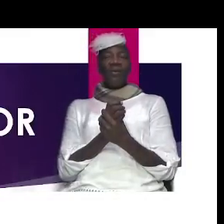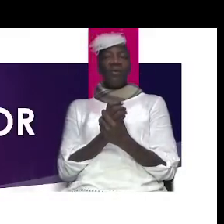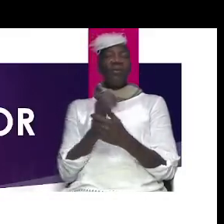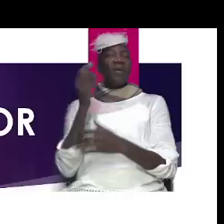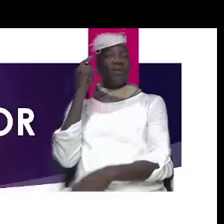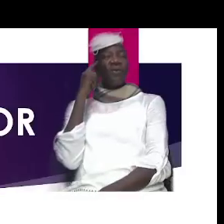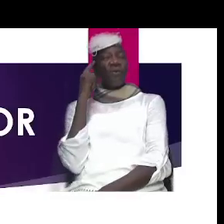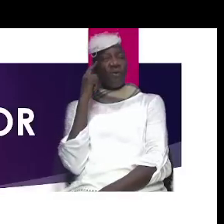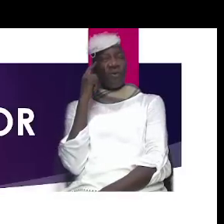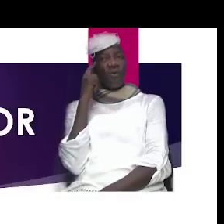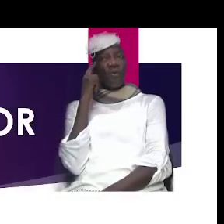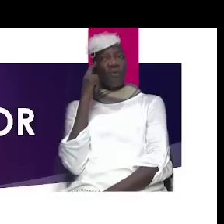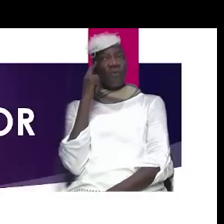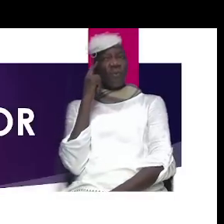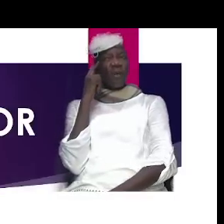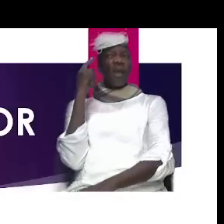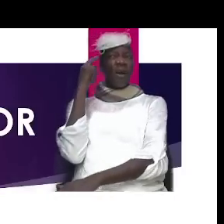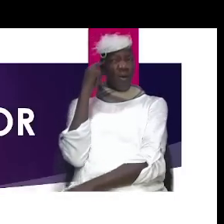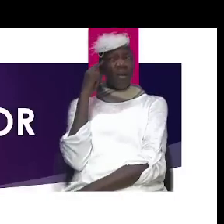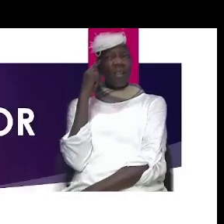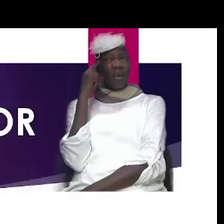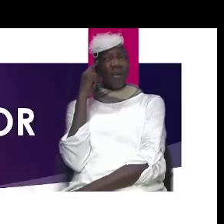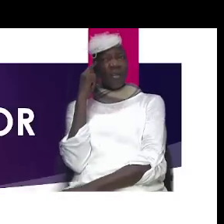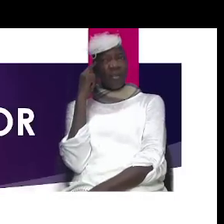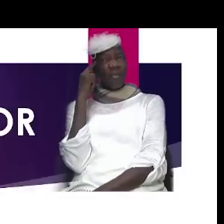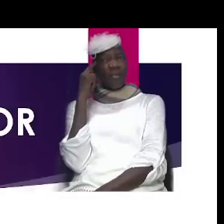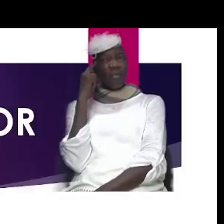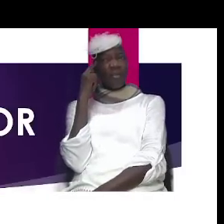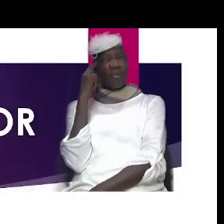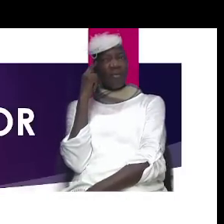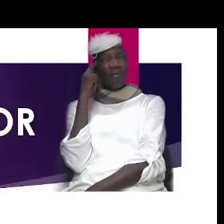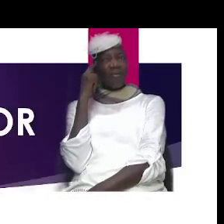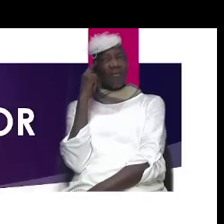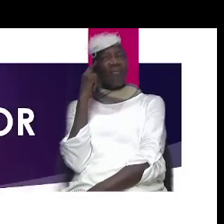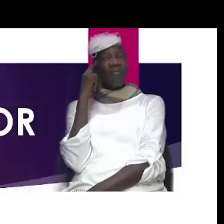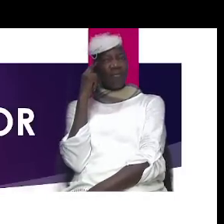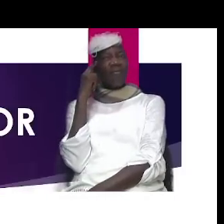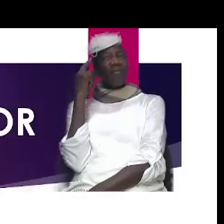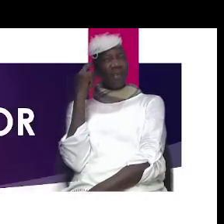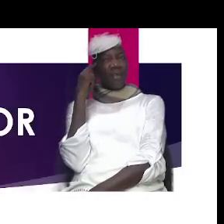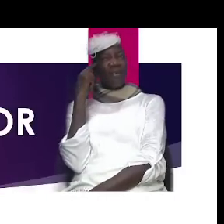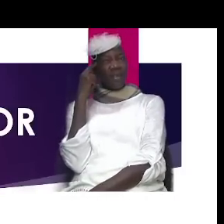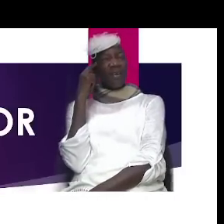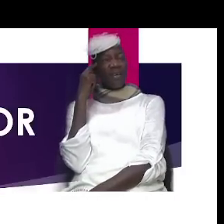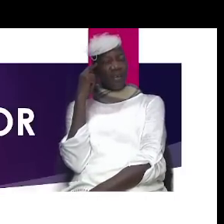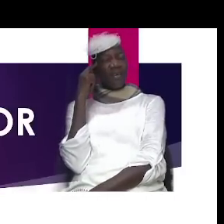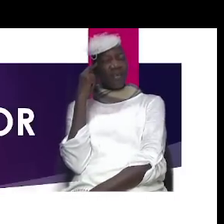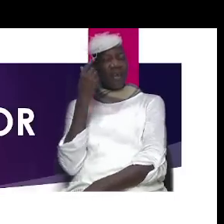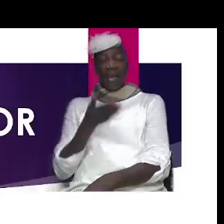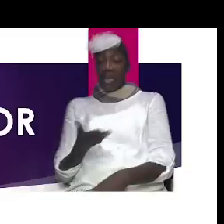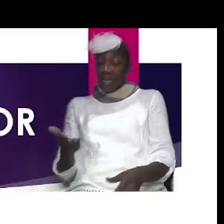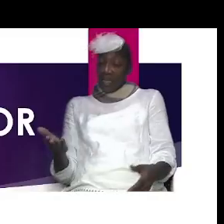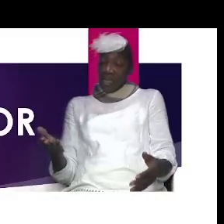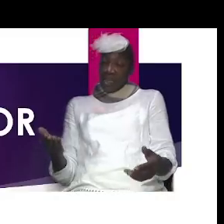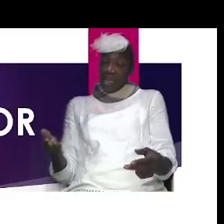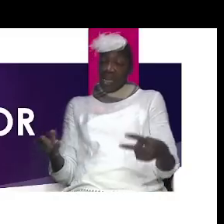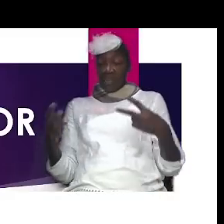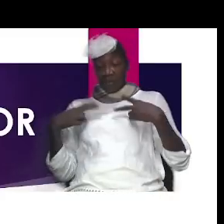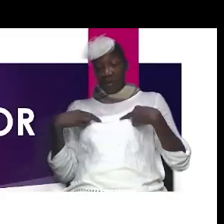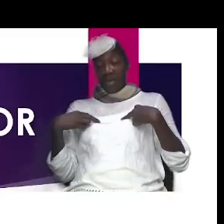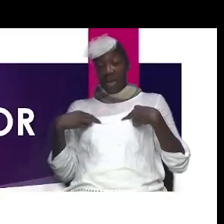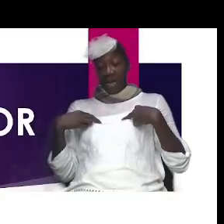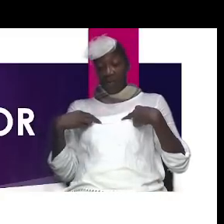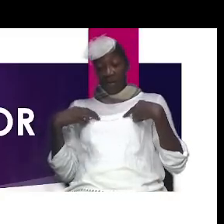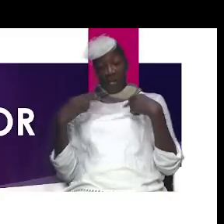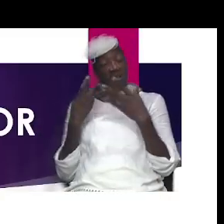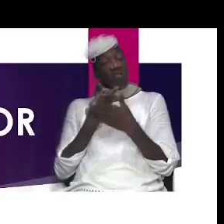that our thoughts is going to examine. We know already that the things that we have done